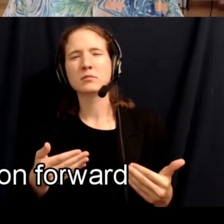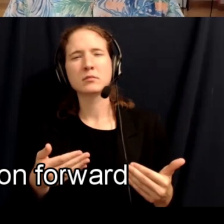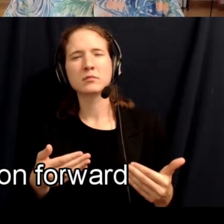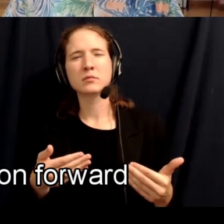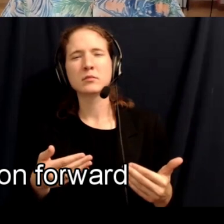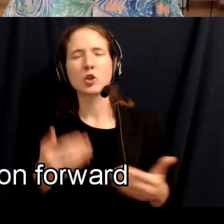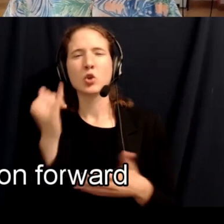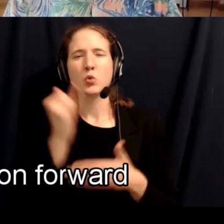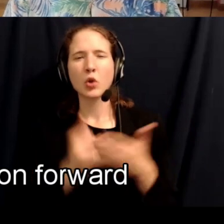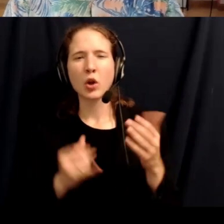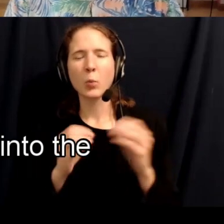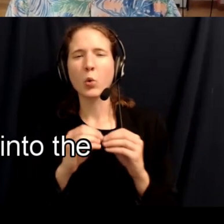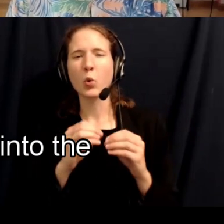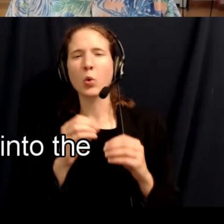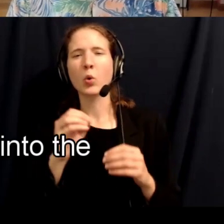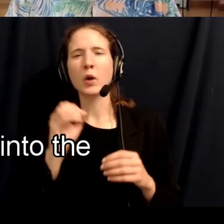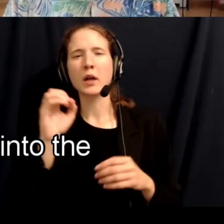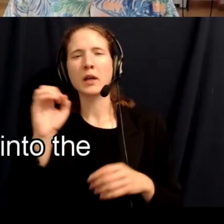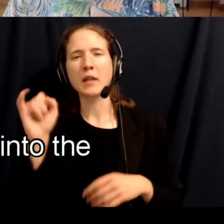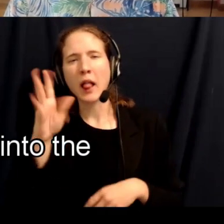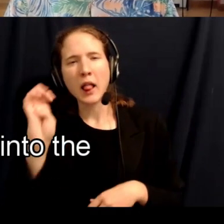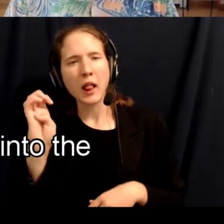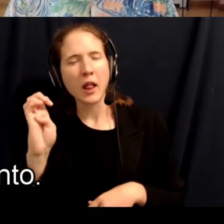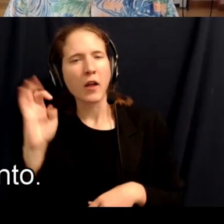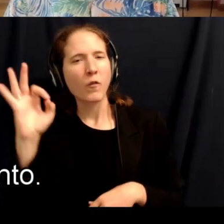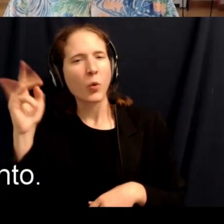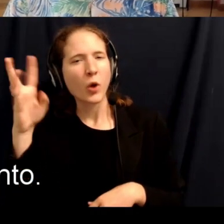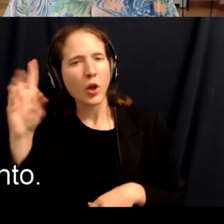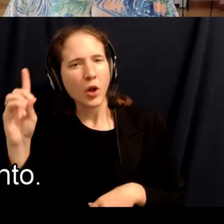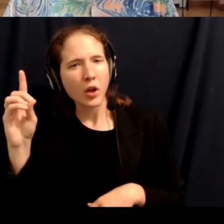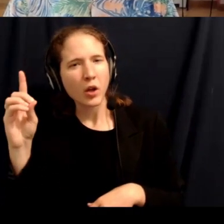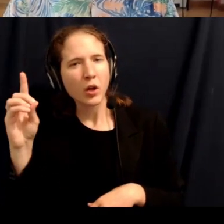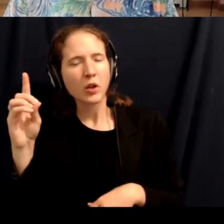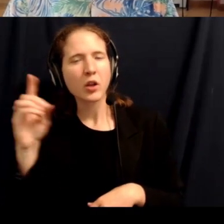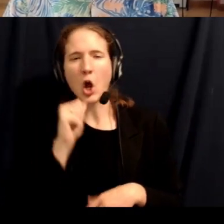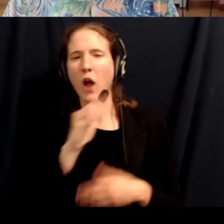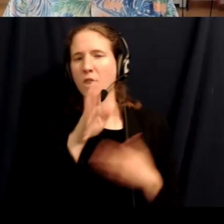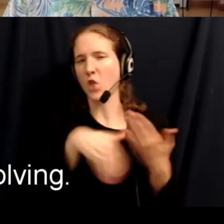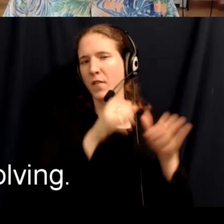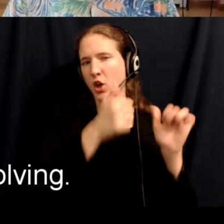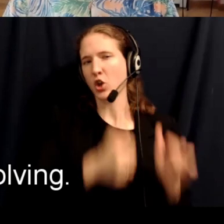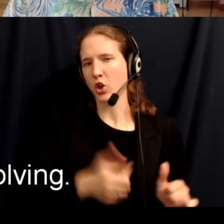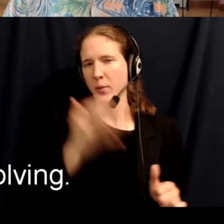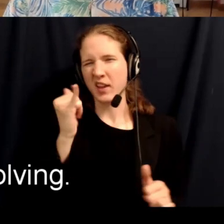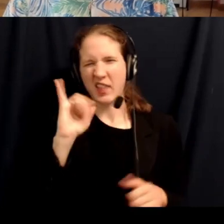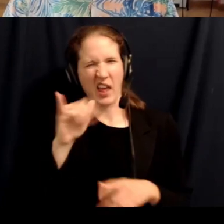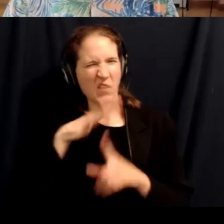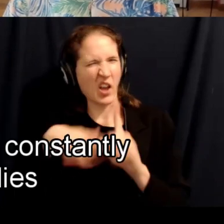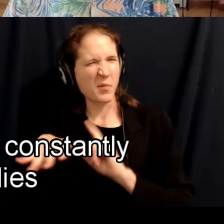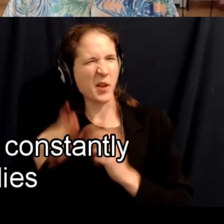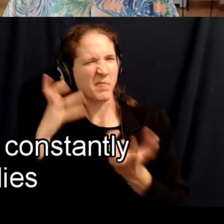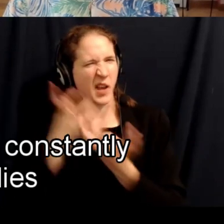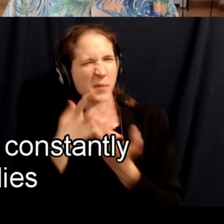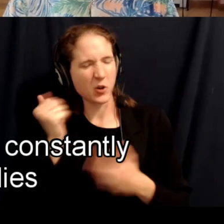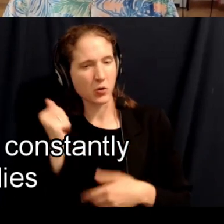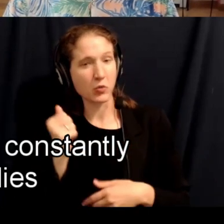and a little bit more fashion forward, because it was going into the environment that it was going into. Sure. And they started evolving.